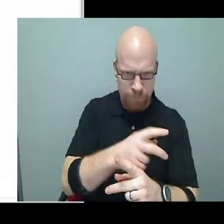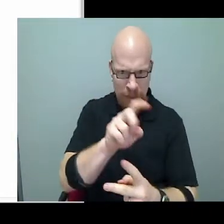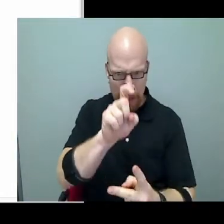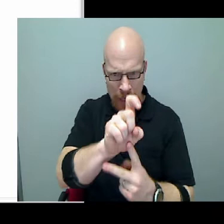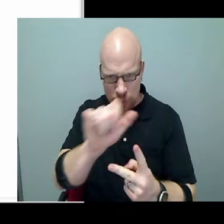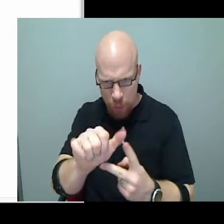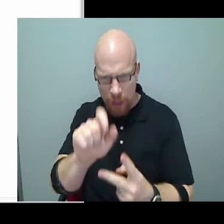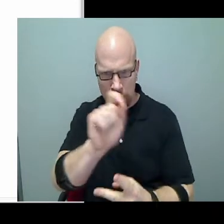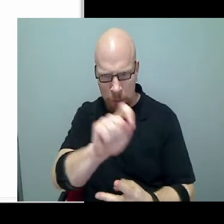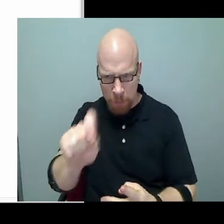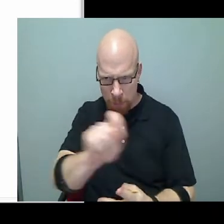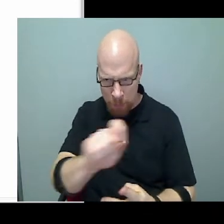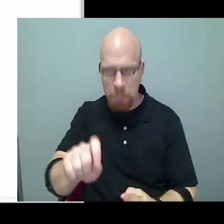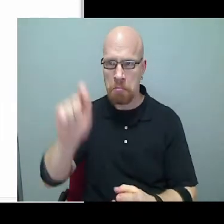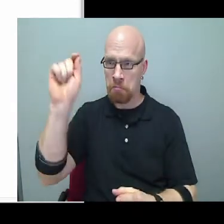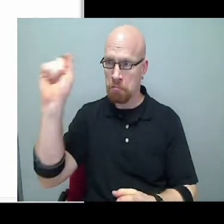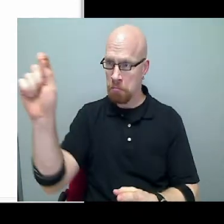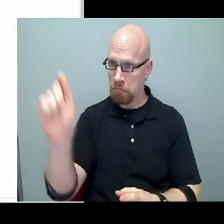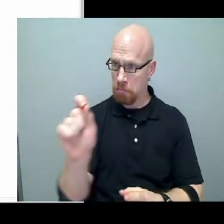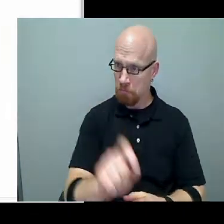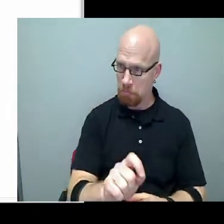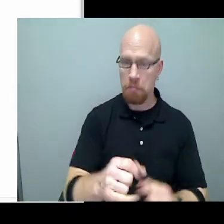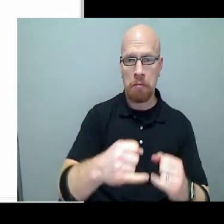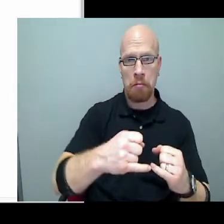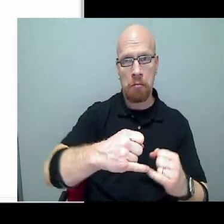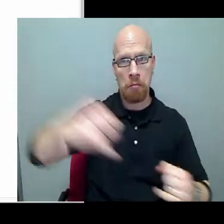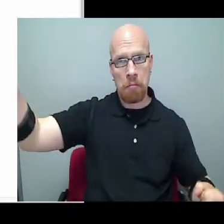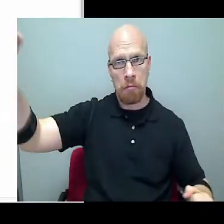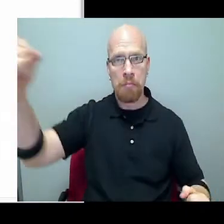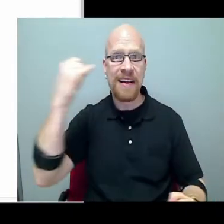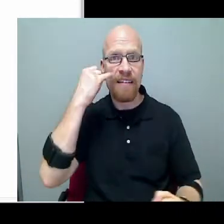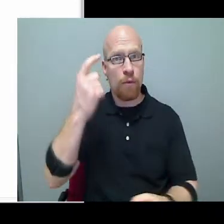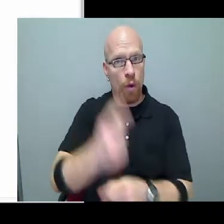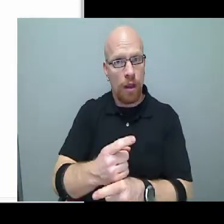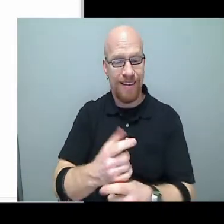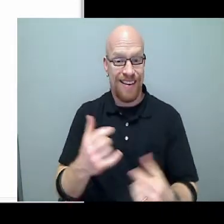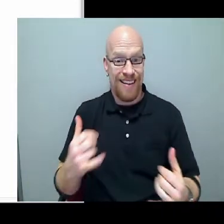x or the y coordinates to find the line.